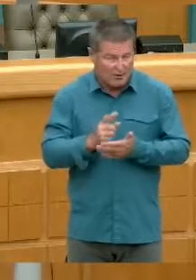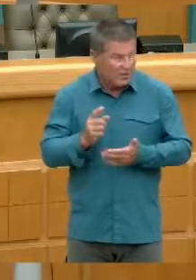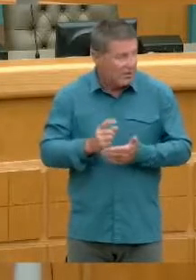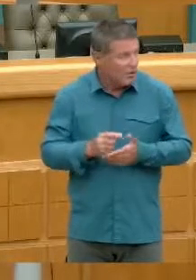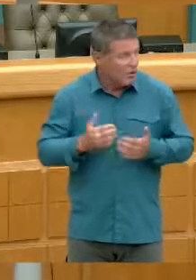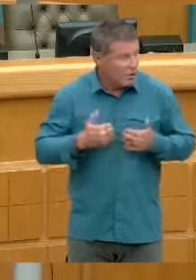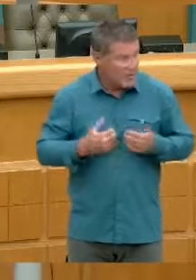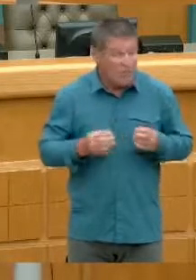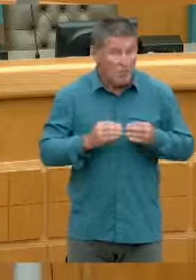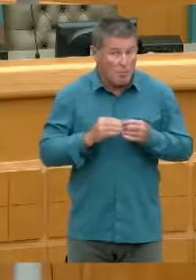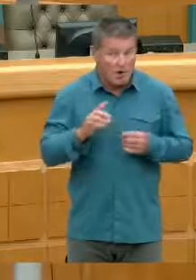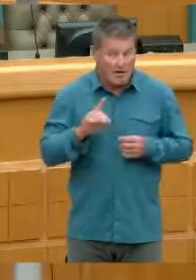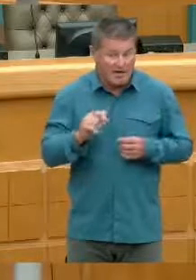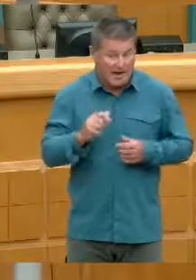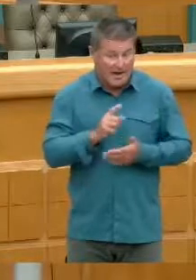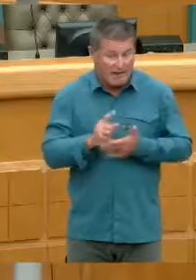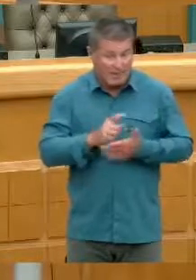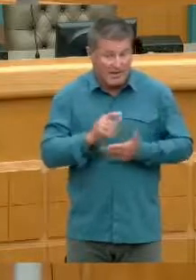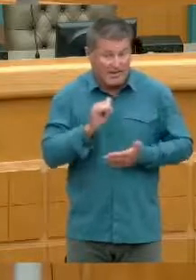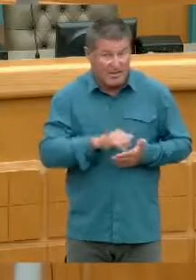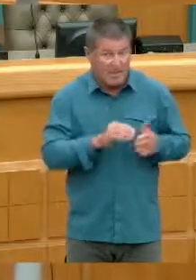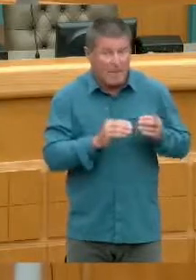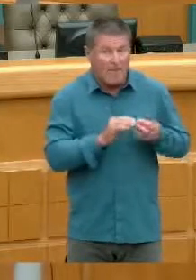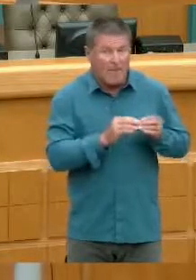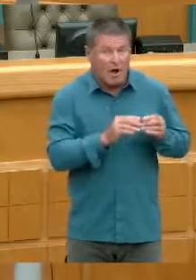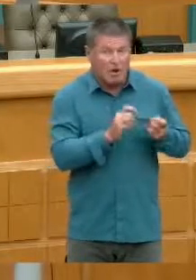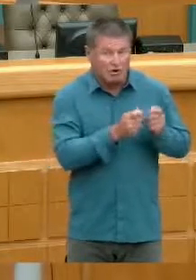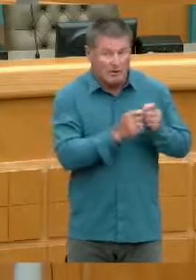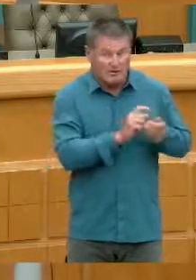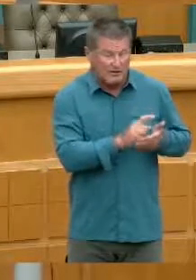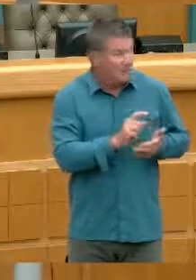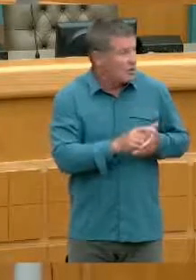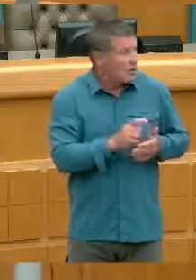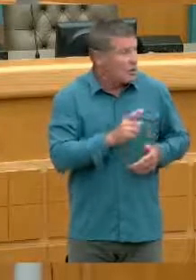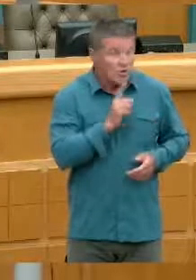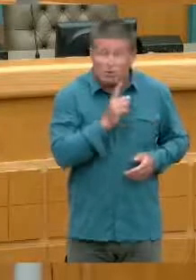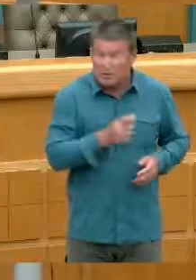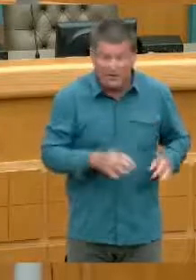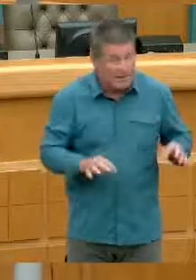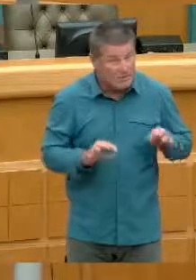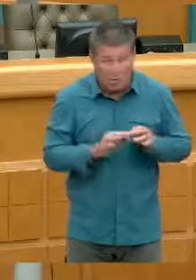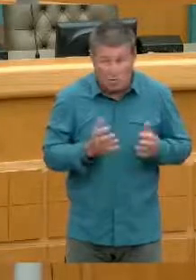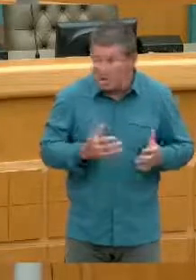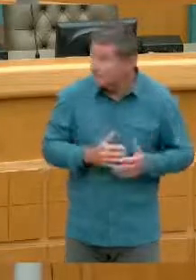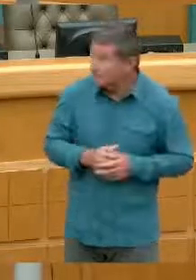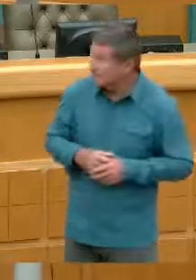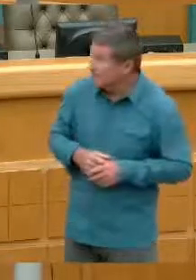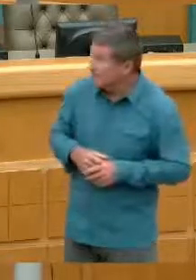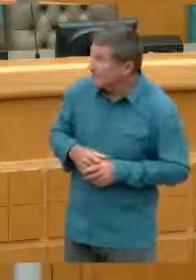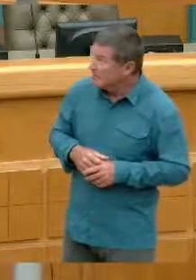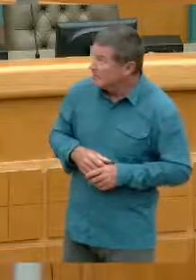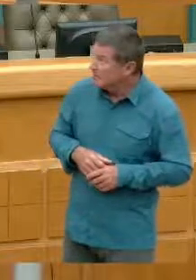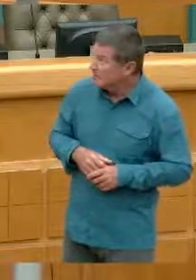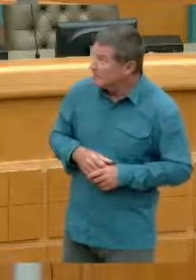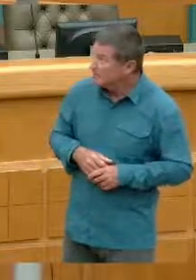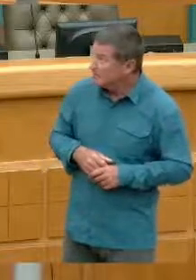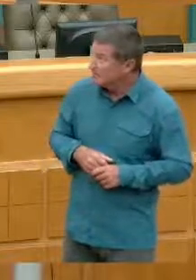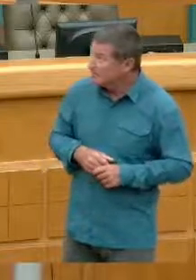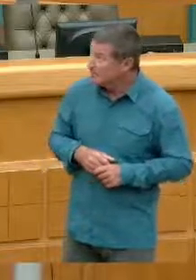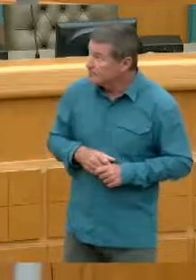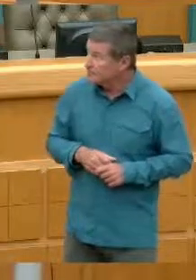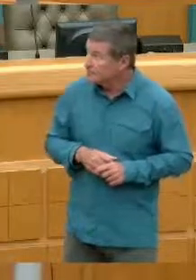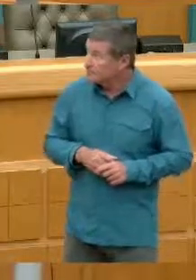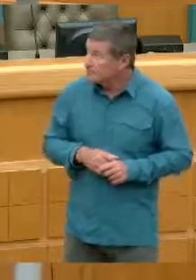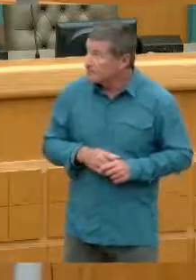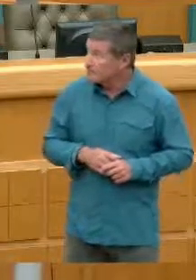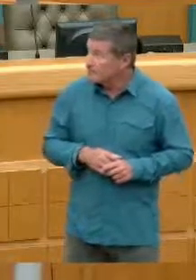to estimate it. Now, what's really important is not this is very important, but even more important to